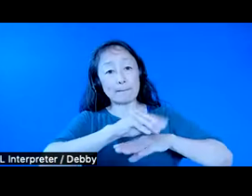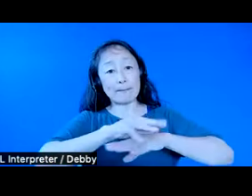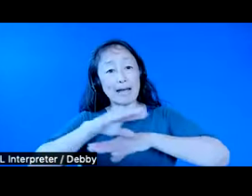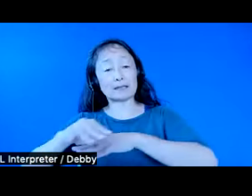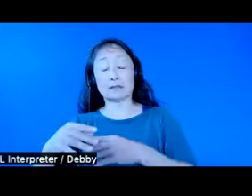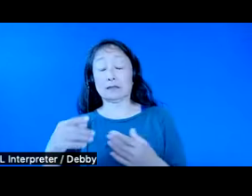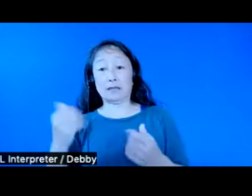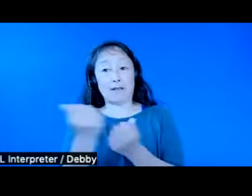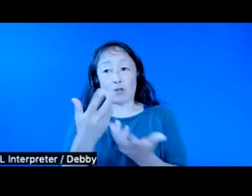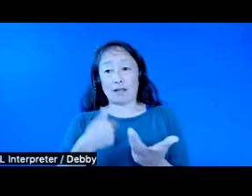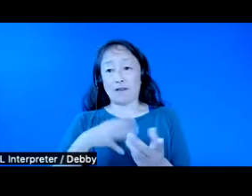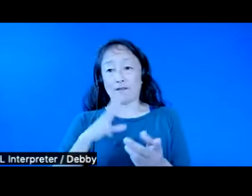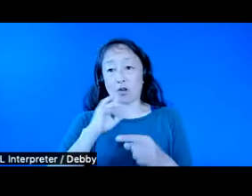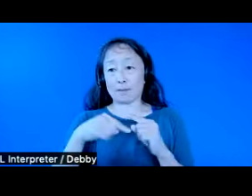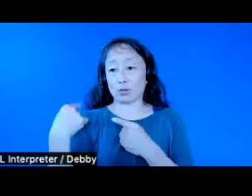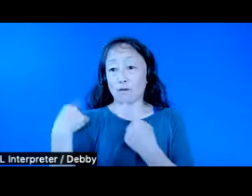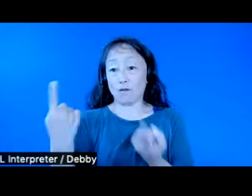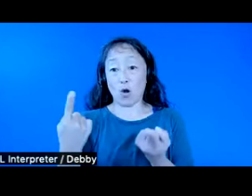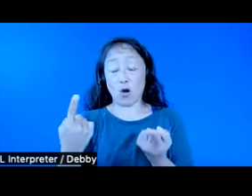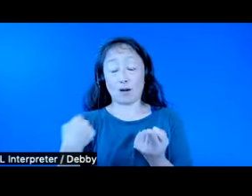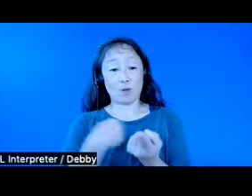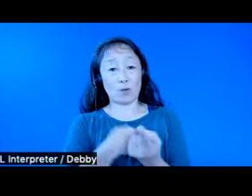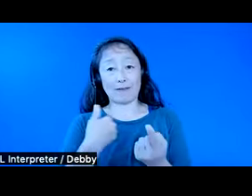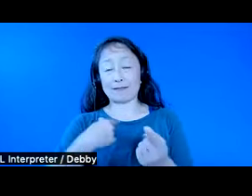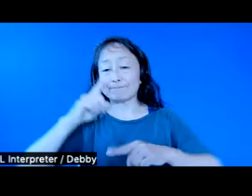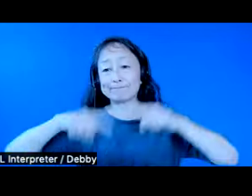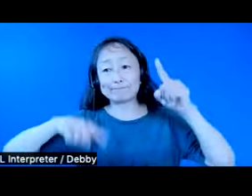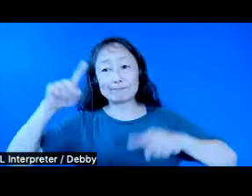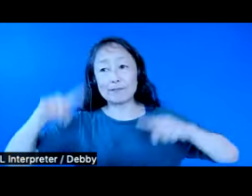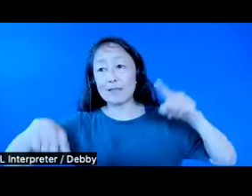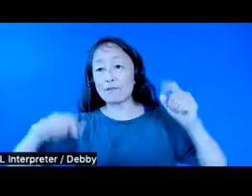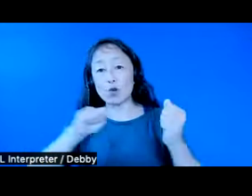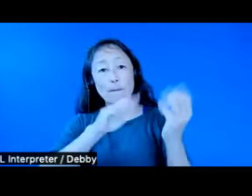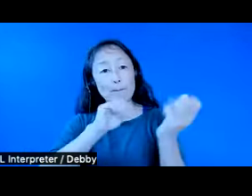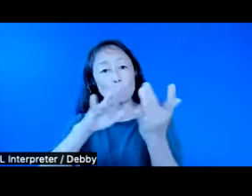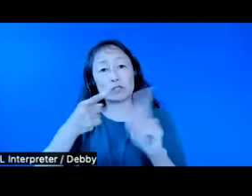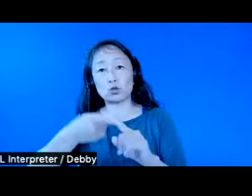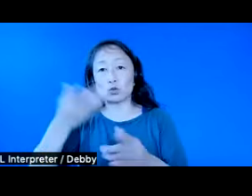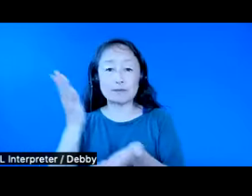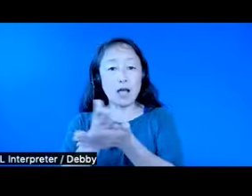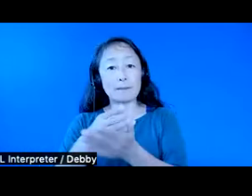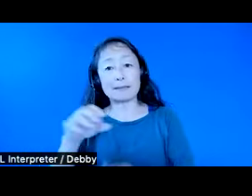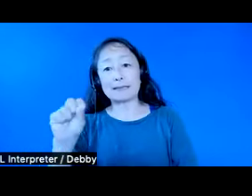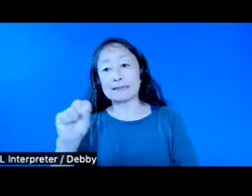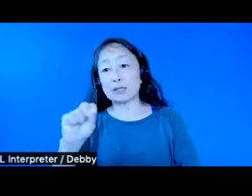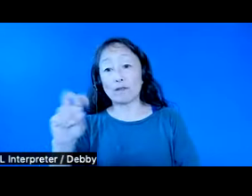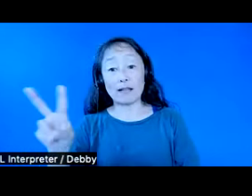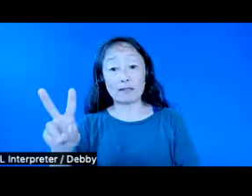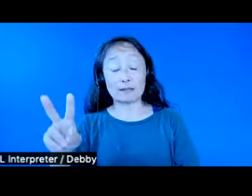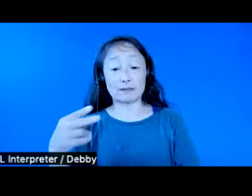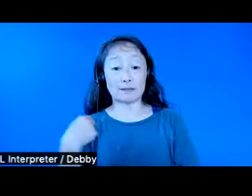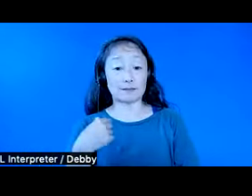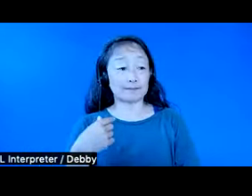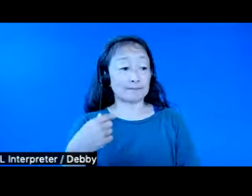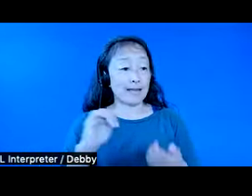the wide variety of responses that we approach ending sexual violence, and how we're talking about children and youth, how